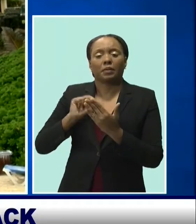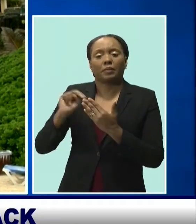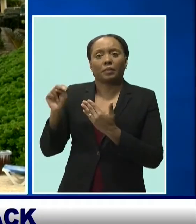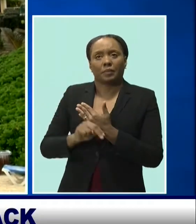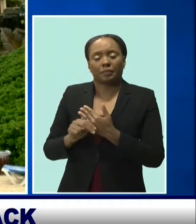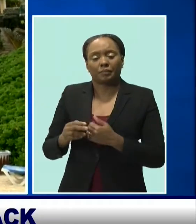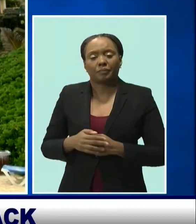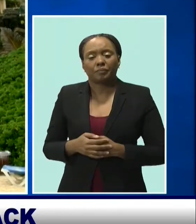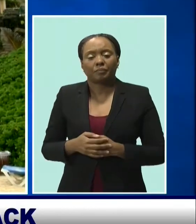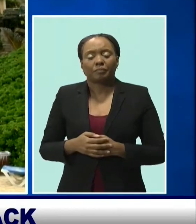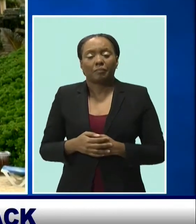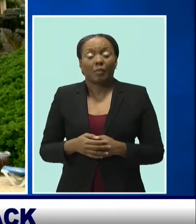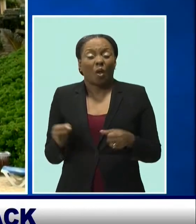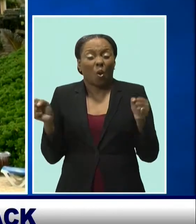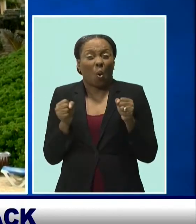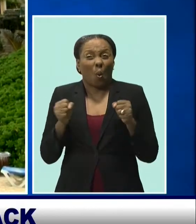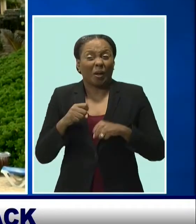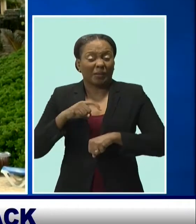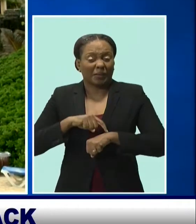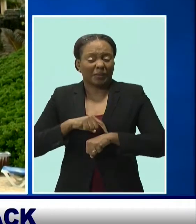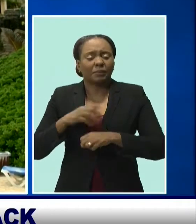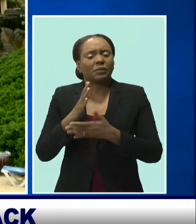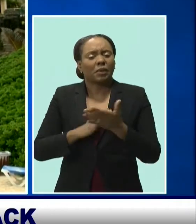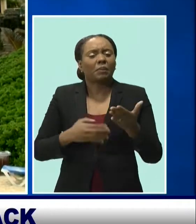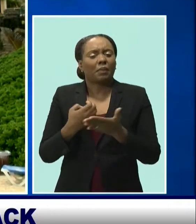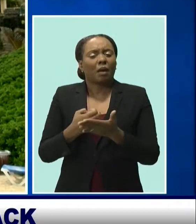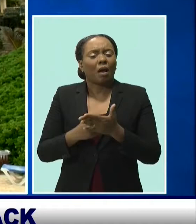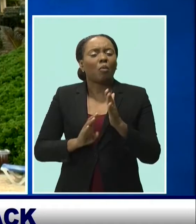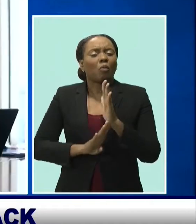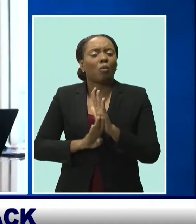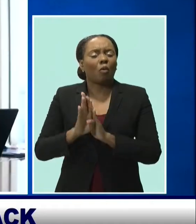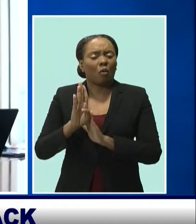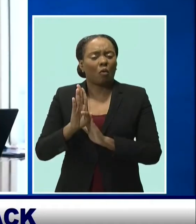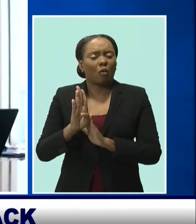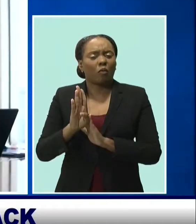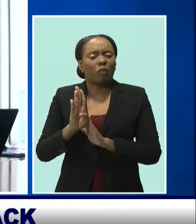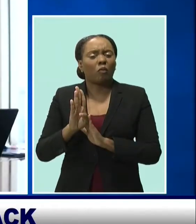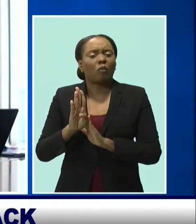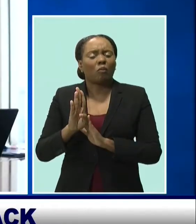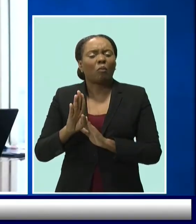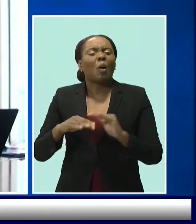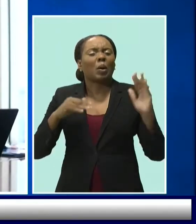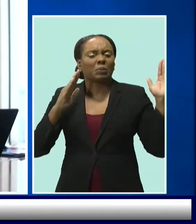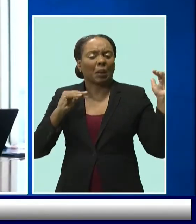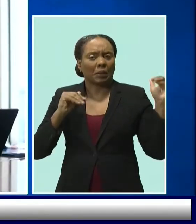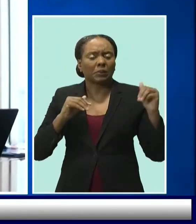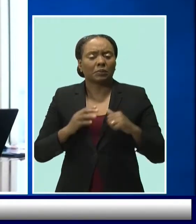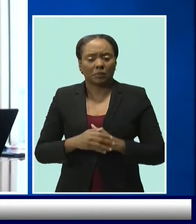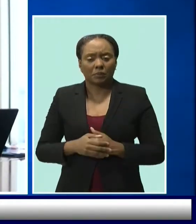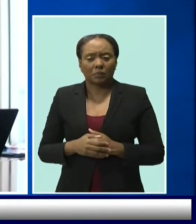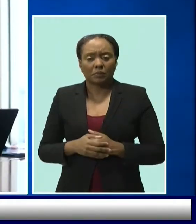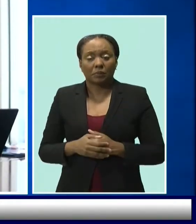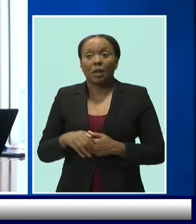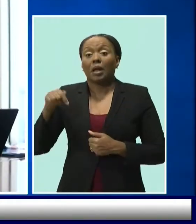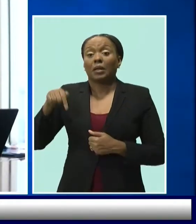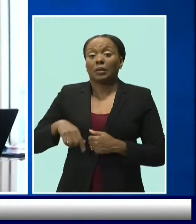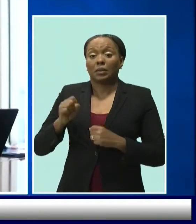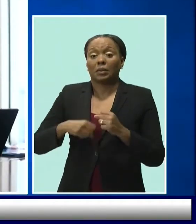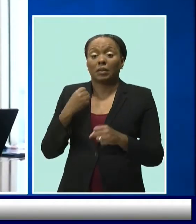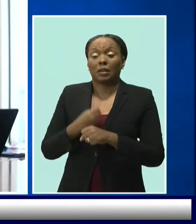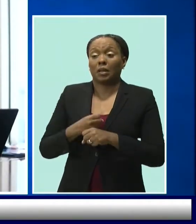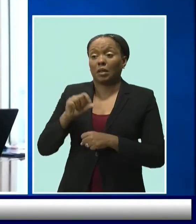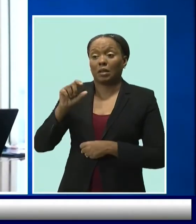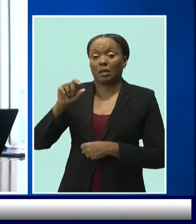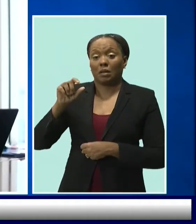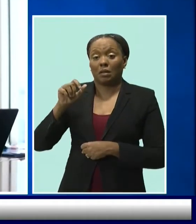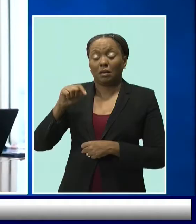the winter season upon us, some economic growth is expected. This year, 2021, we've seen some recovery, a little